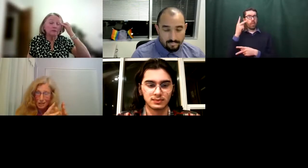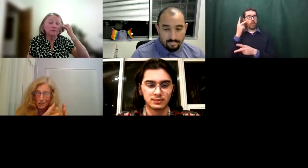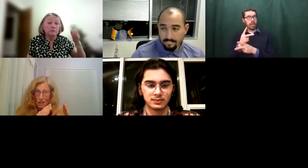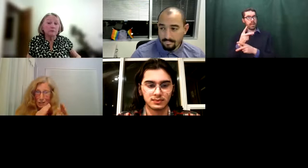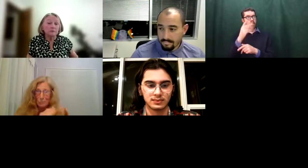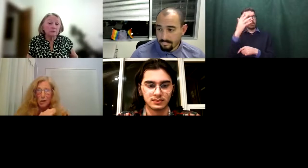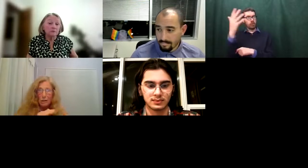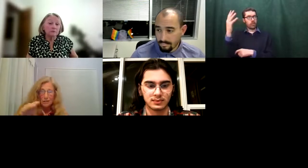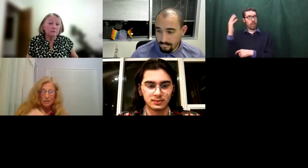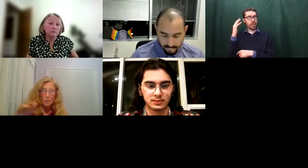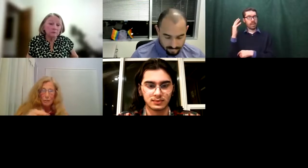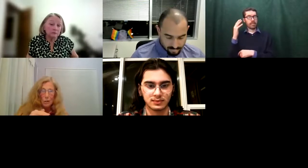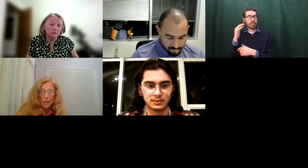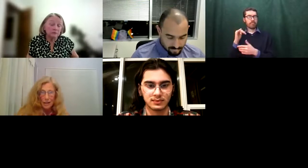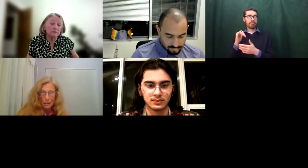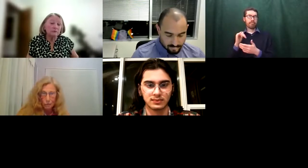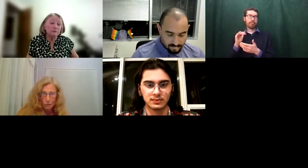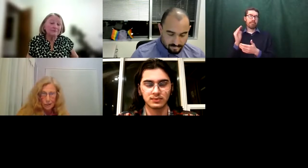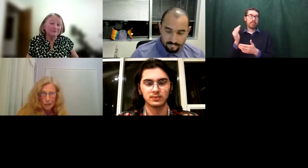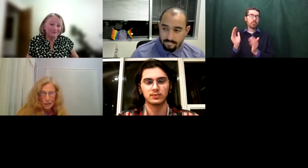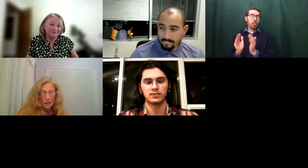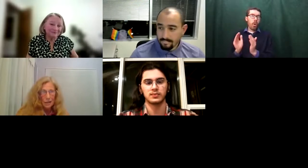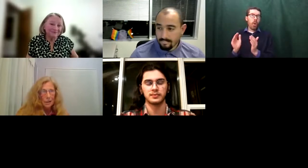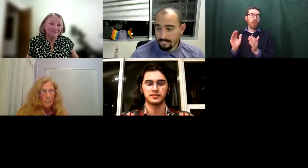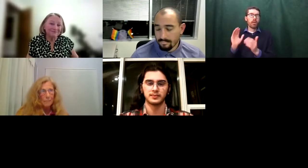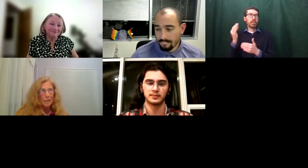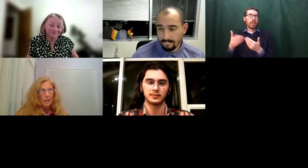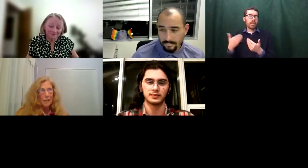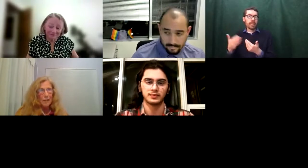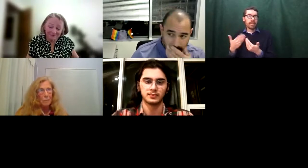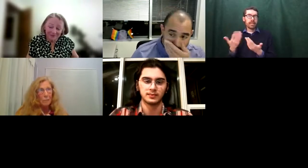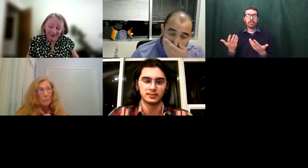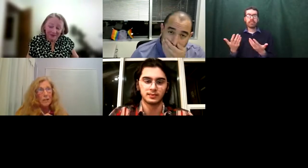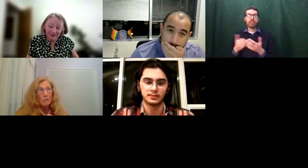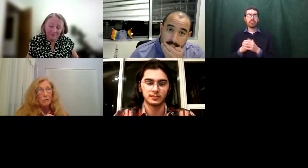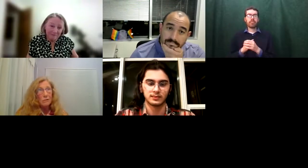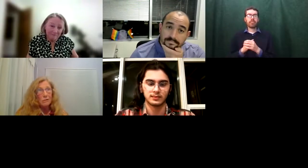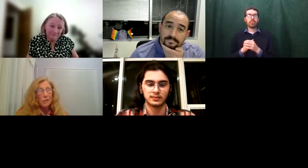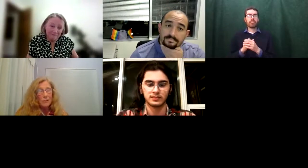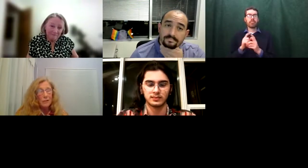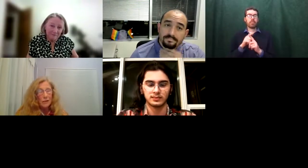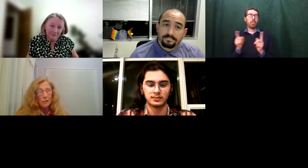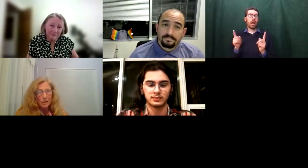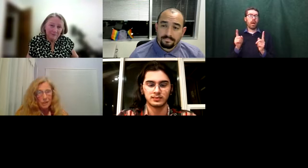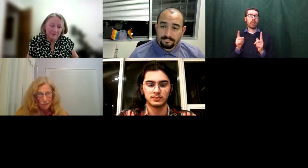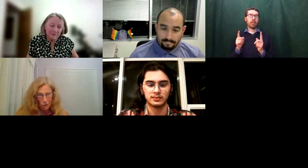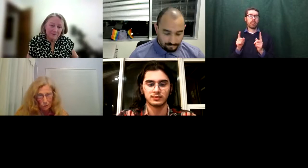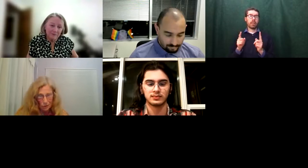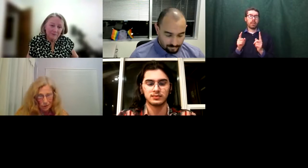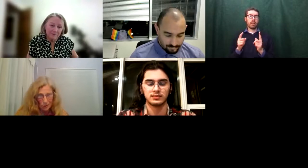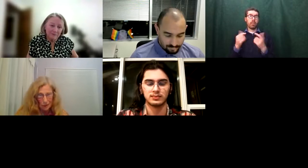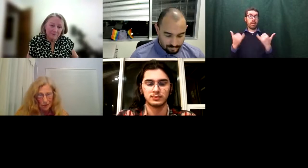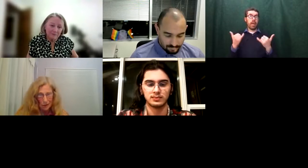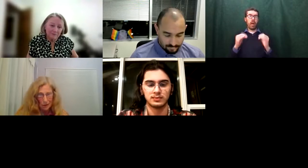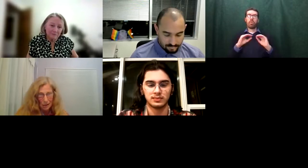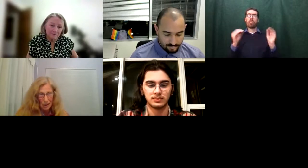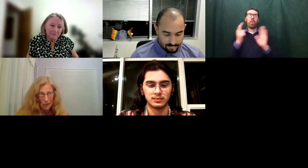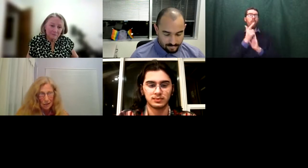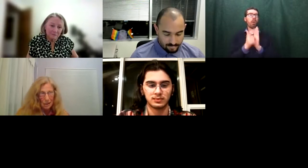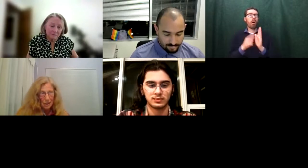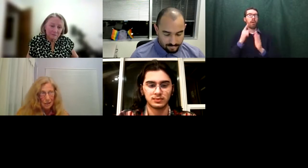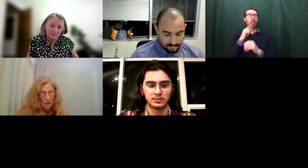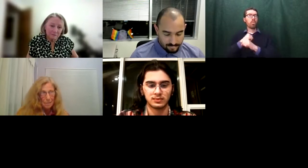trees. It's sort of low-hanging fruit. But there's nothing there to protect those trees. And